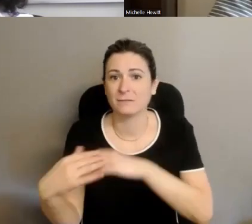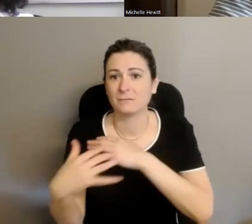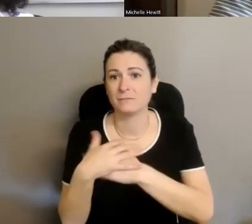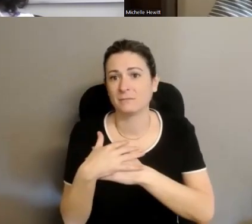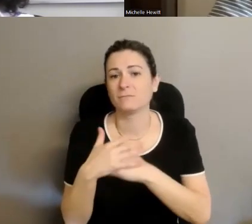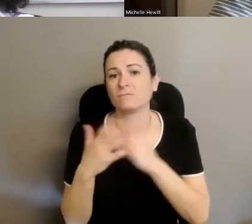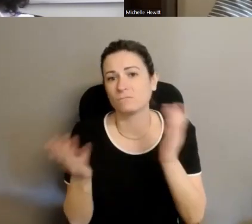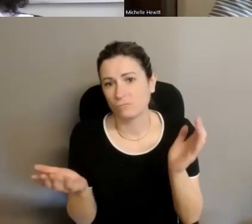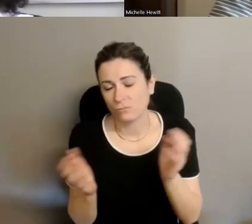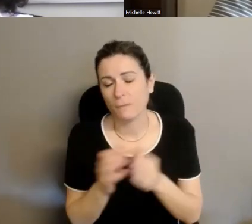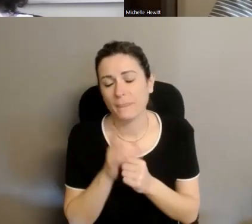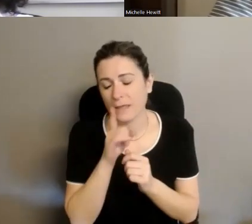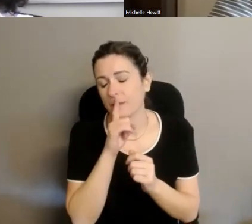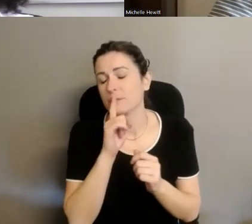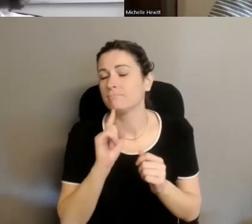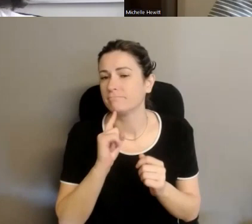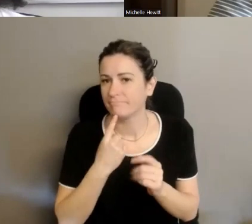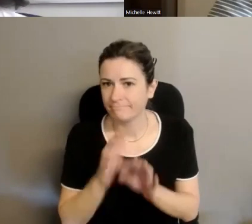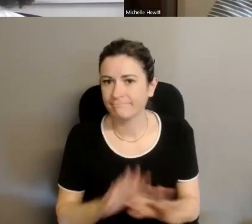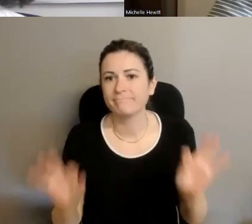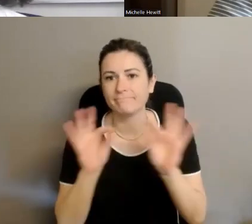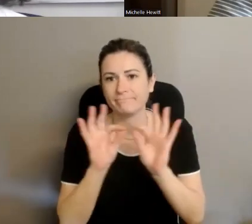is extremely important.